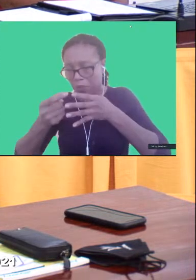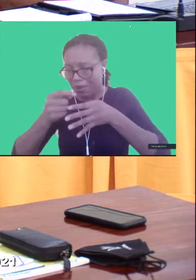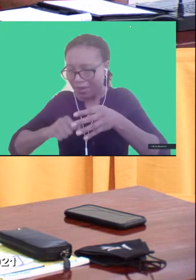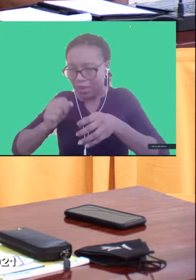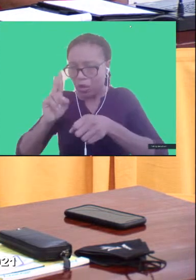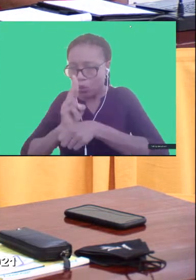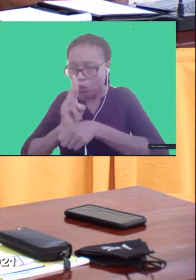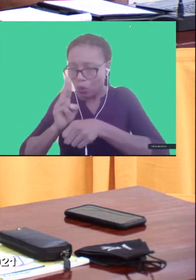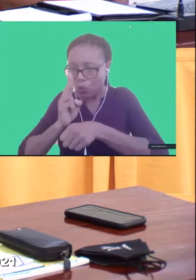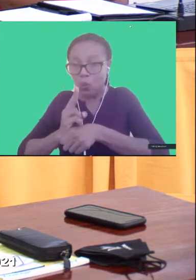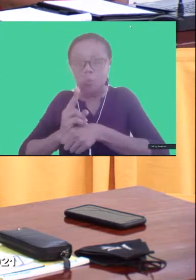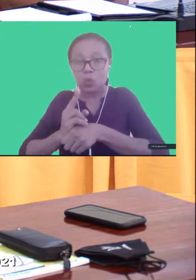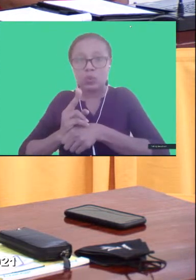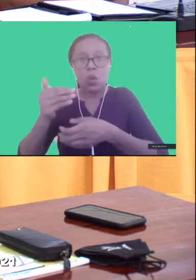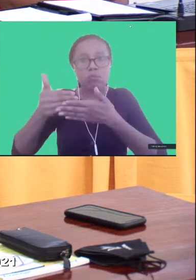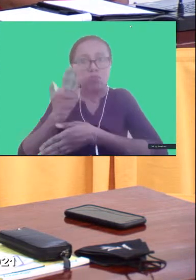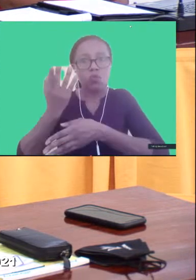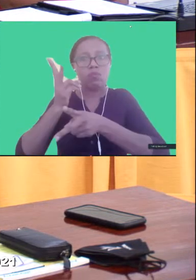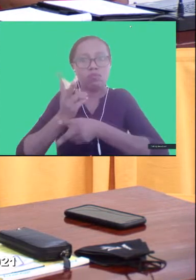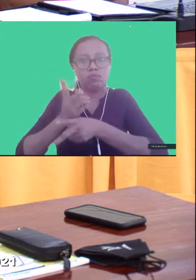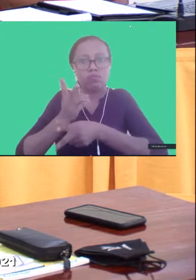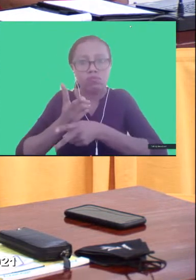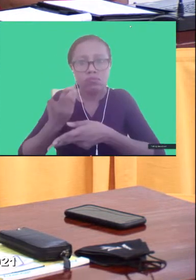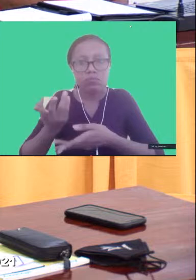increase in the presence of